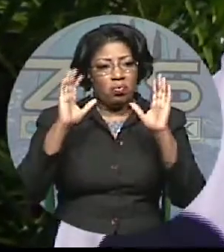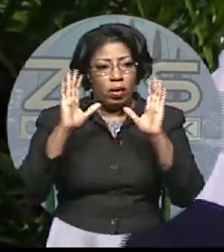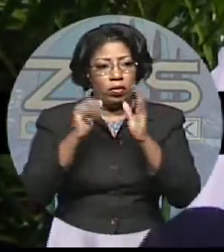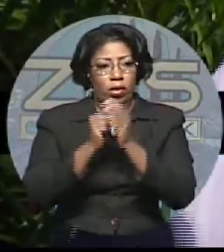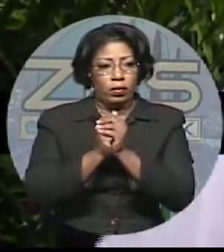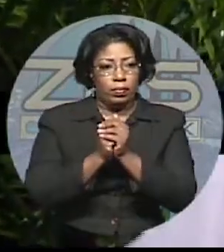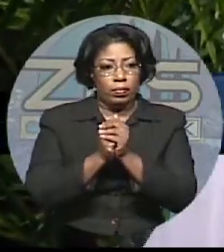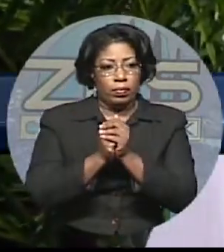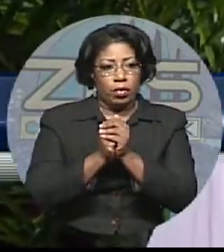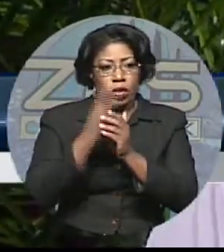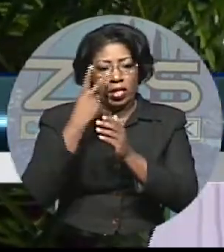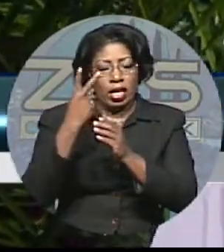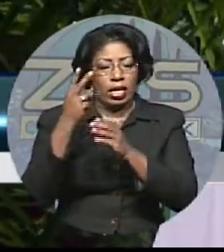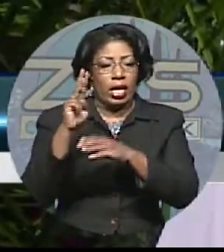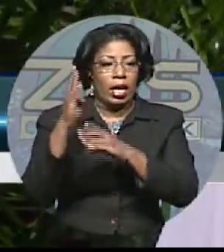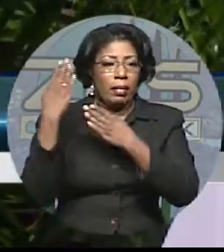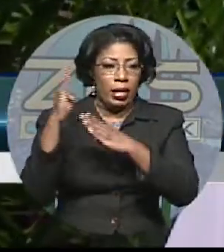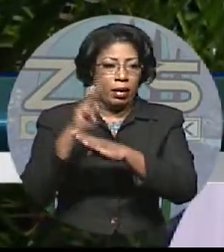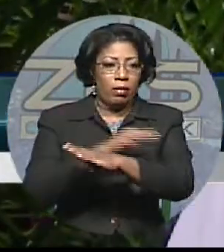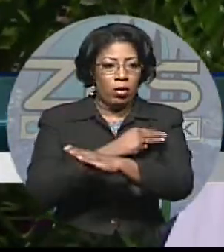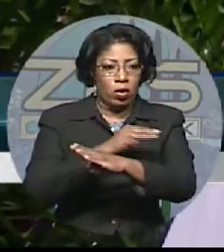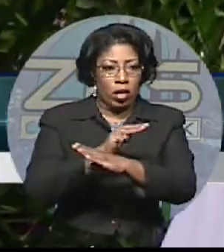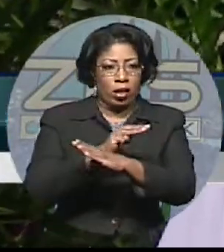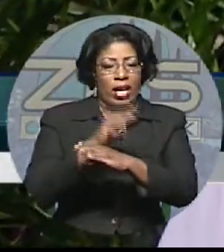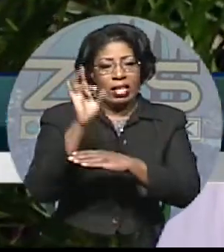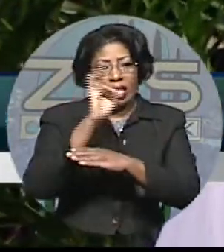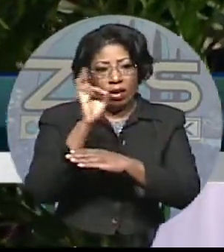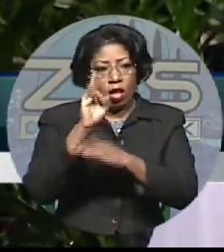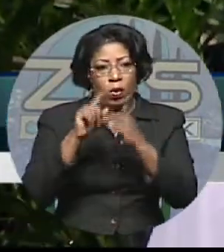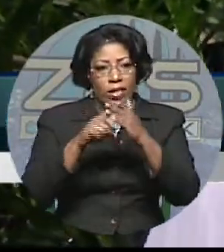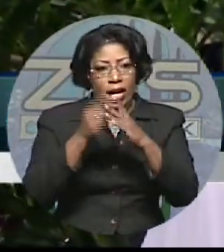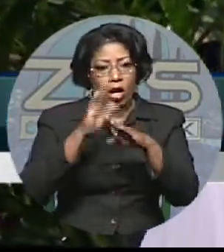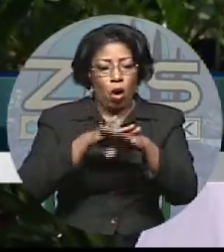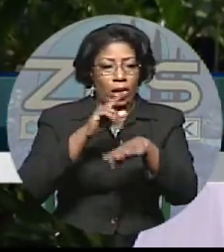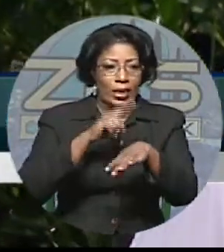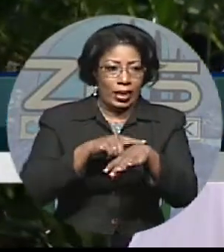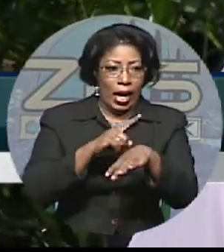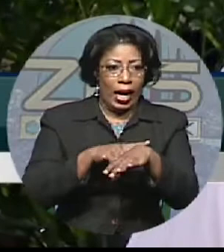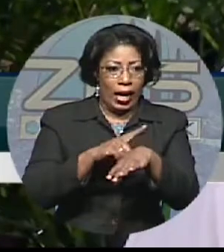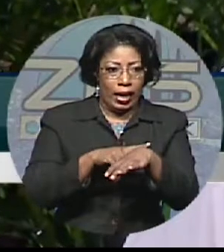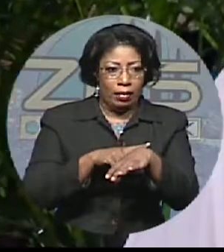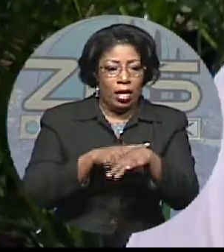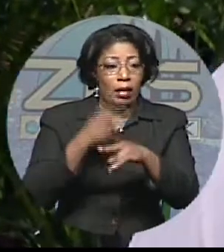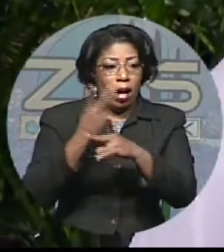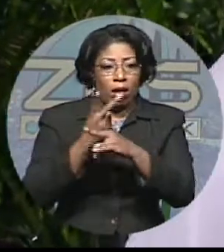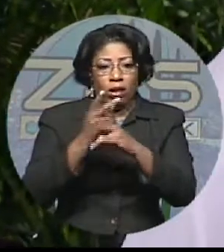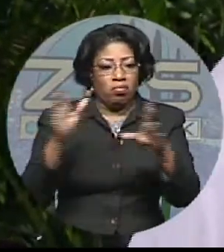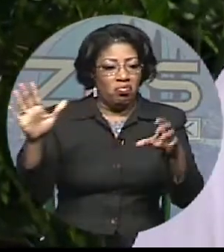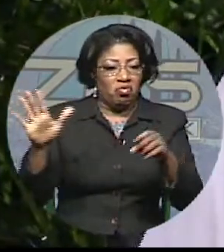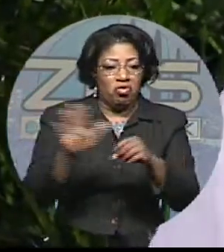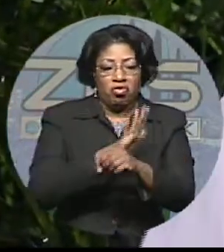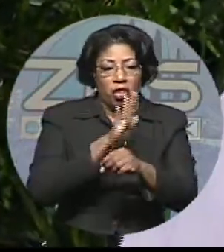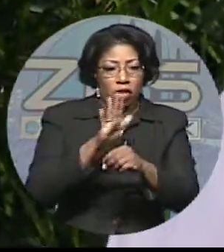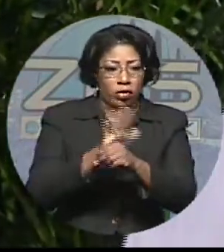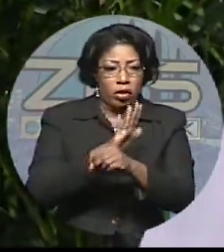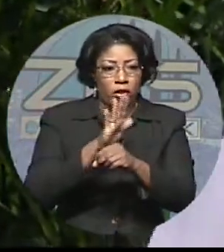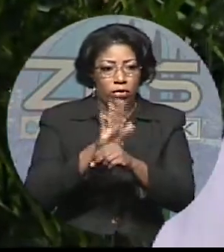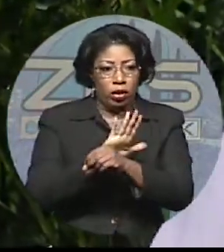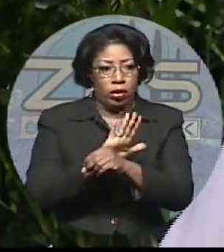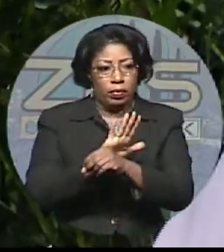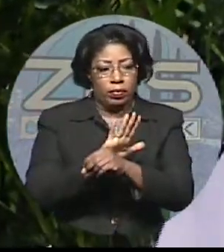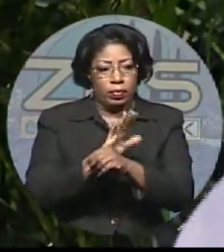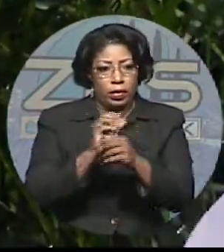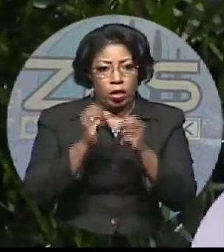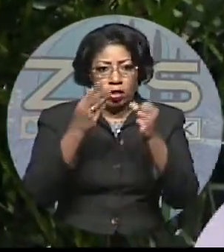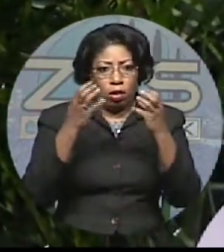We have seen it all night. When the bell rang at 7 o'clock, we started on time, and the parking lot was already full. In the first hour, we had so many people